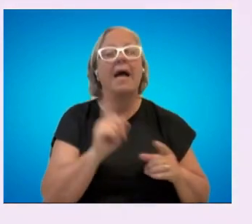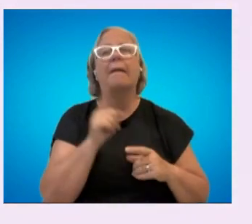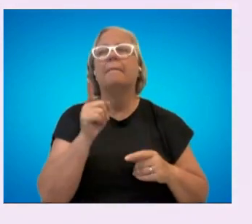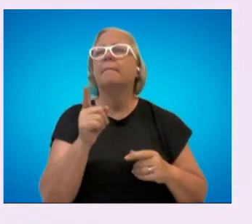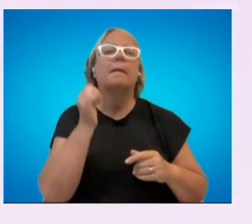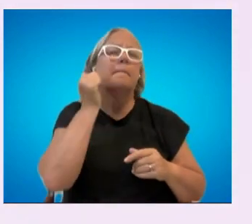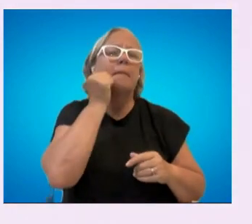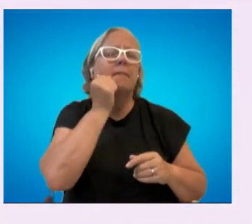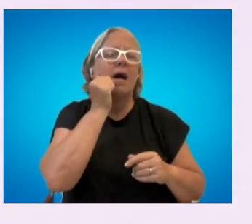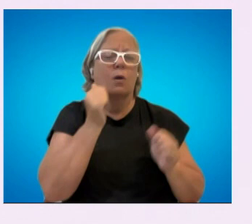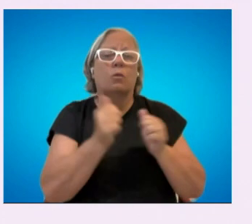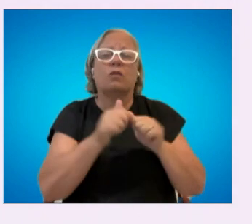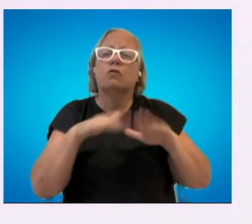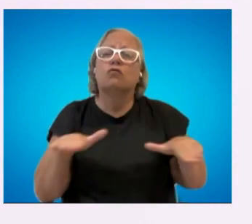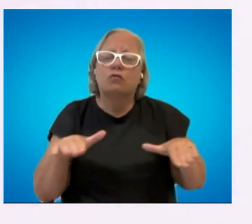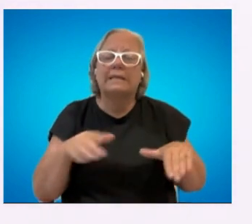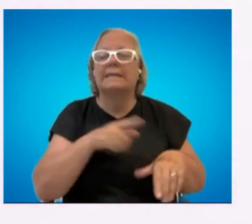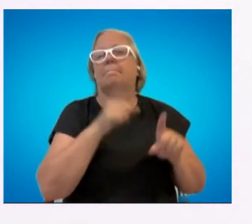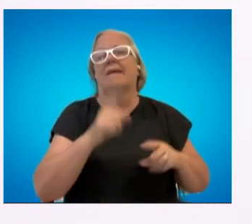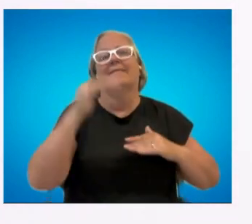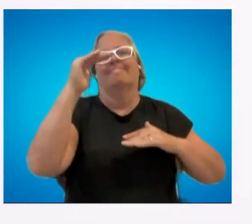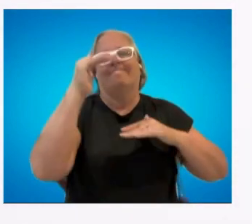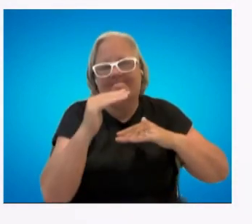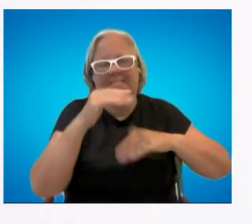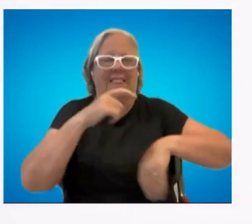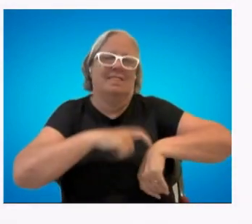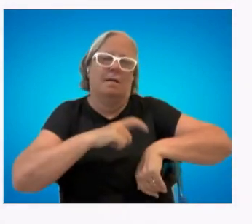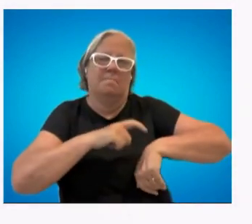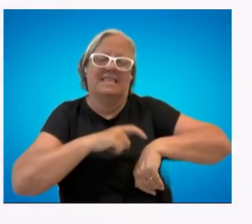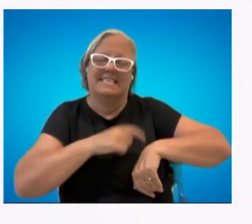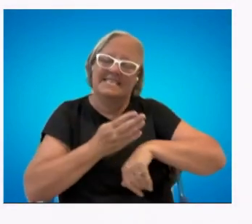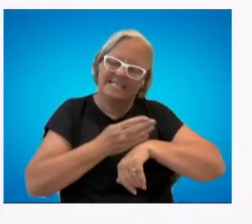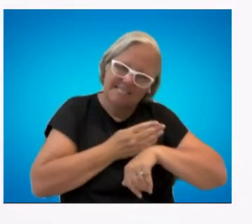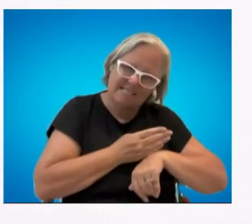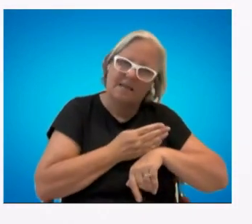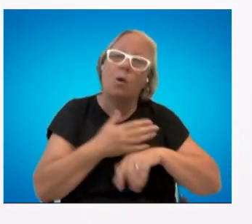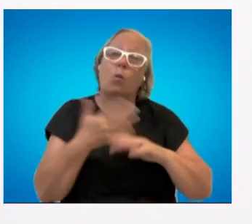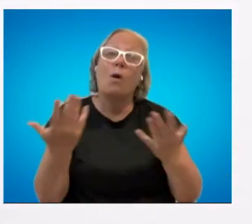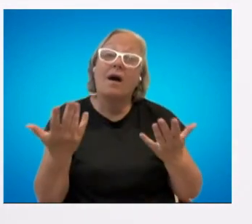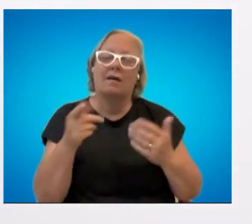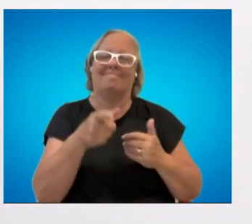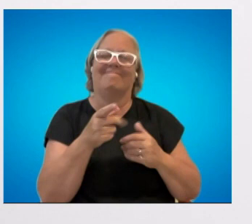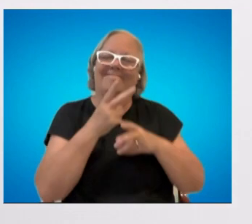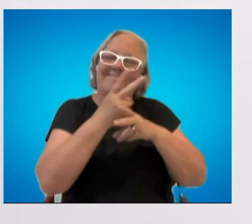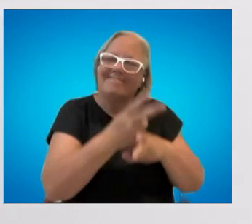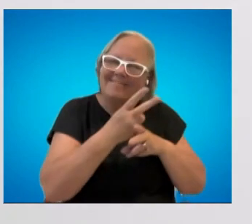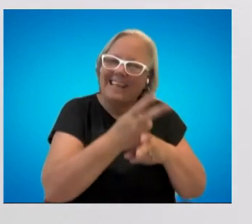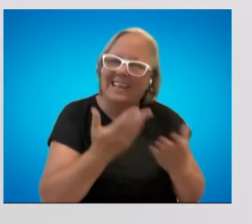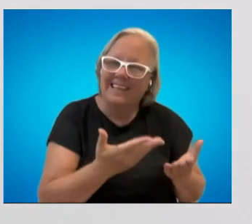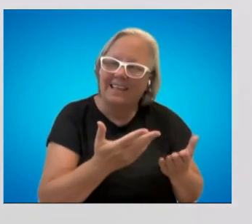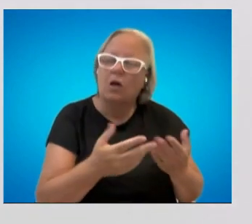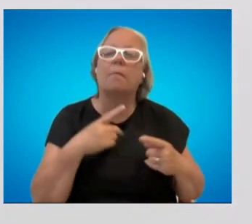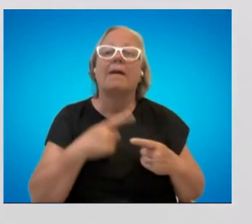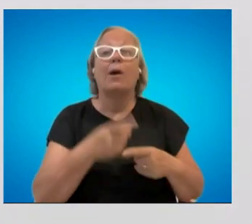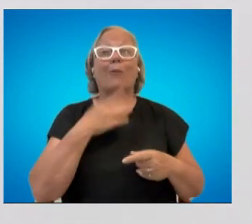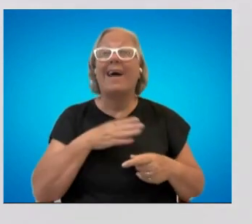time due to care, and also had less time for career and studies. And